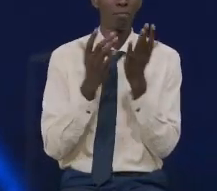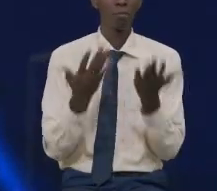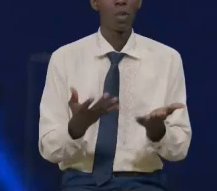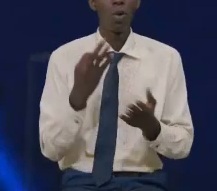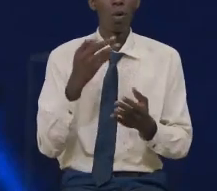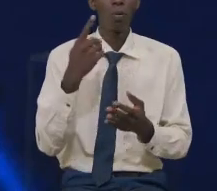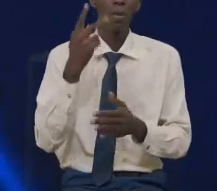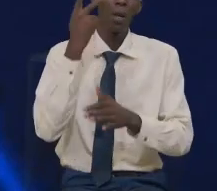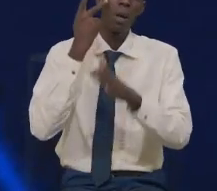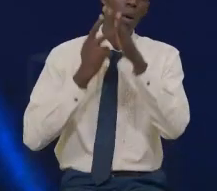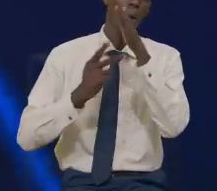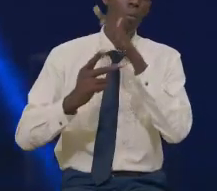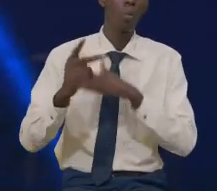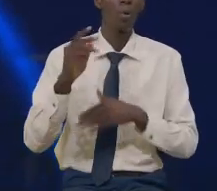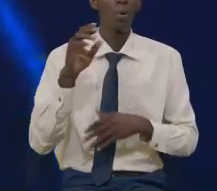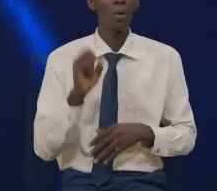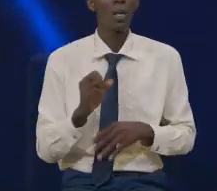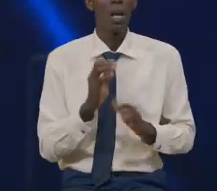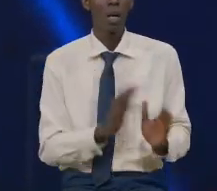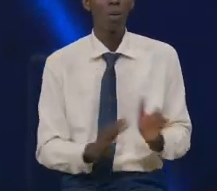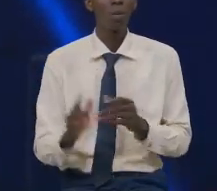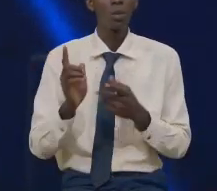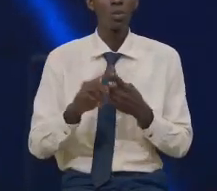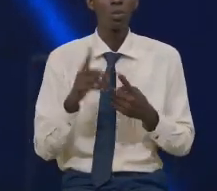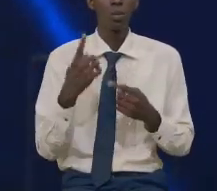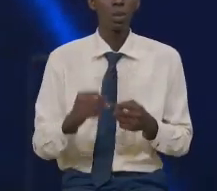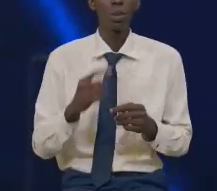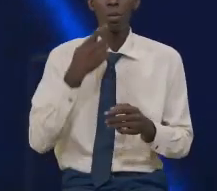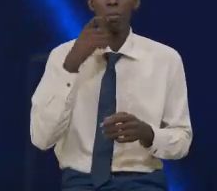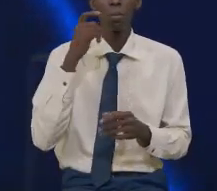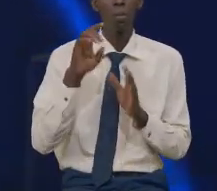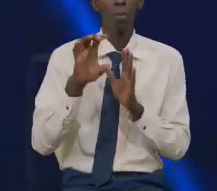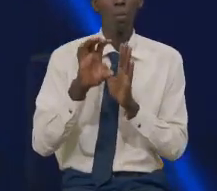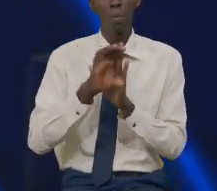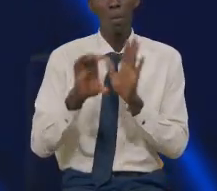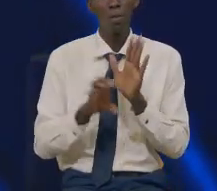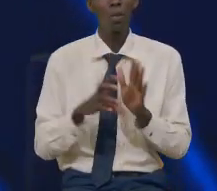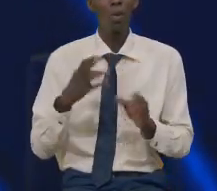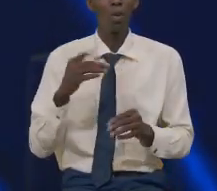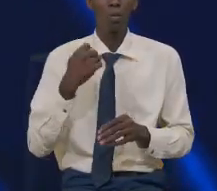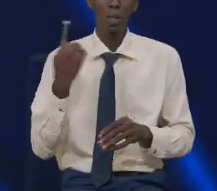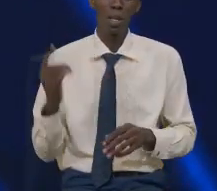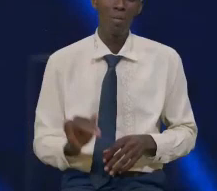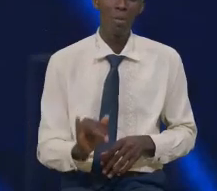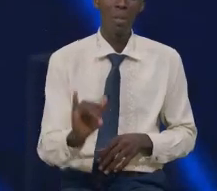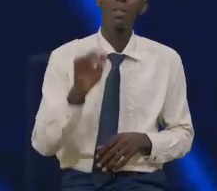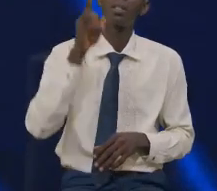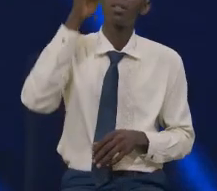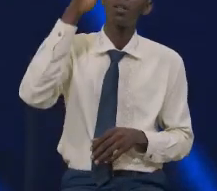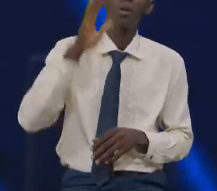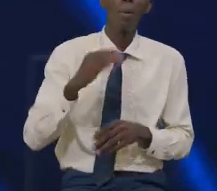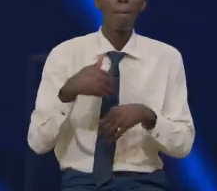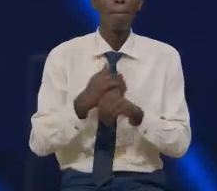the prophet, according to the commandment of the everlasting God,